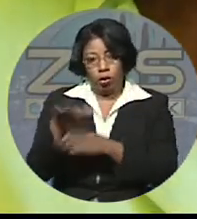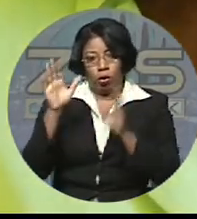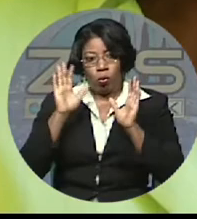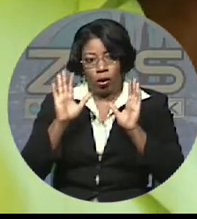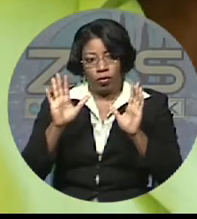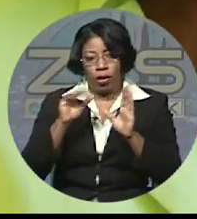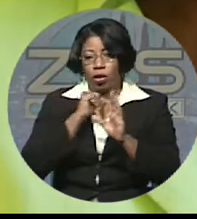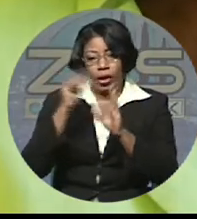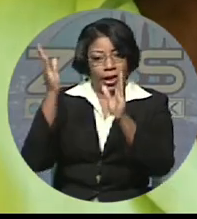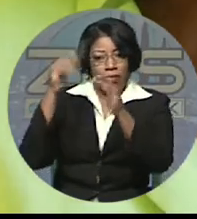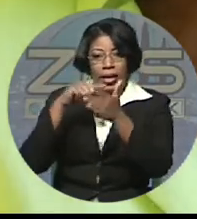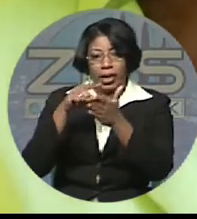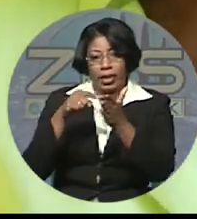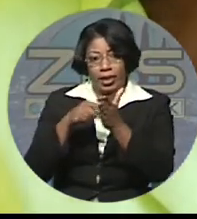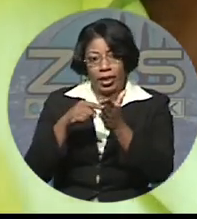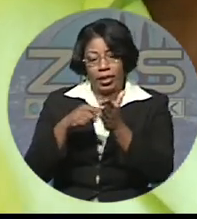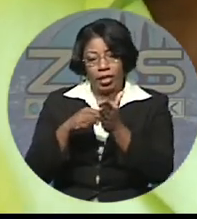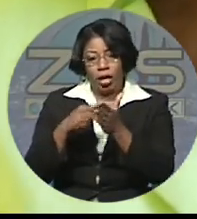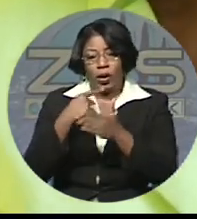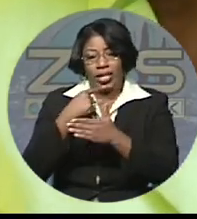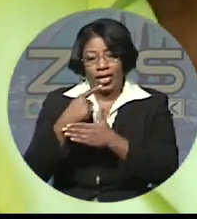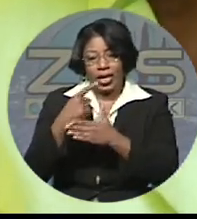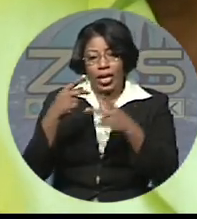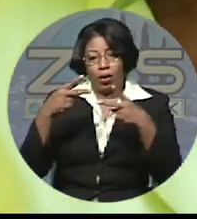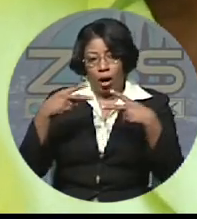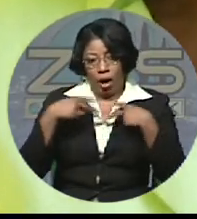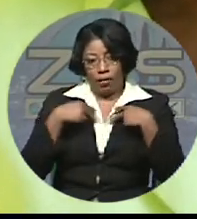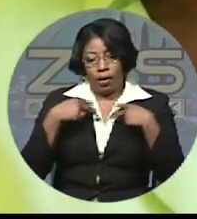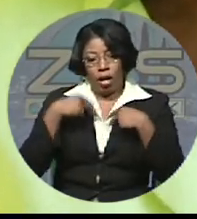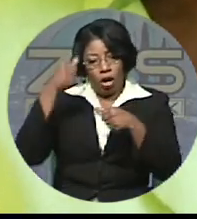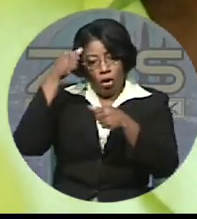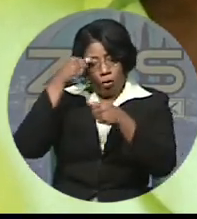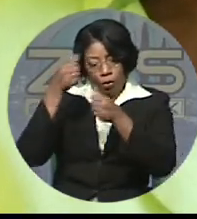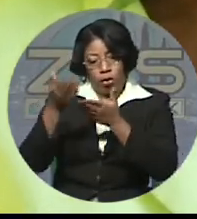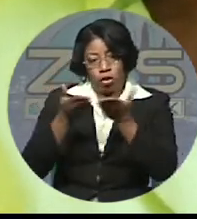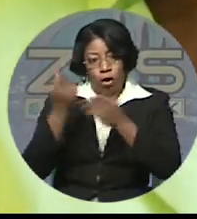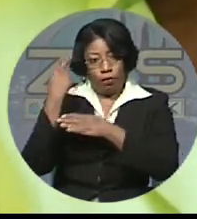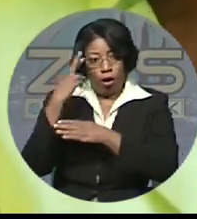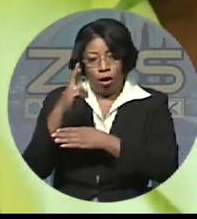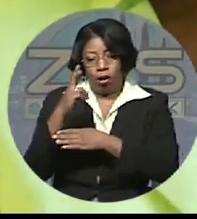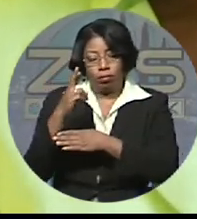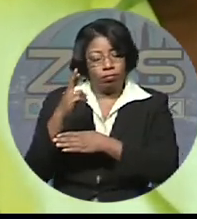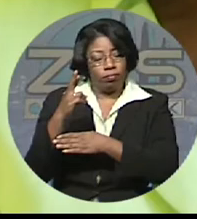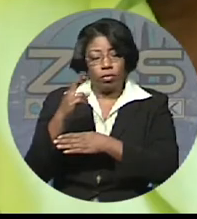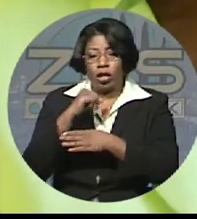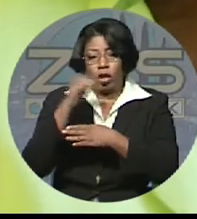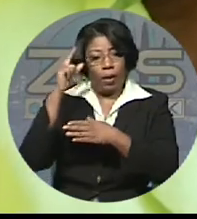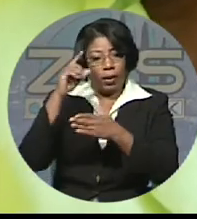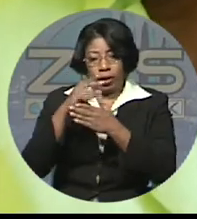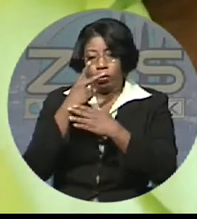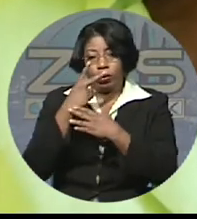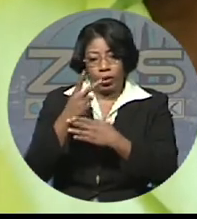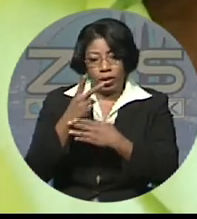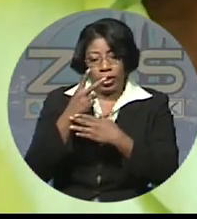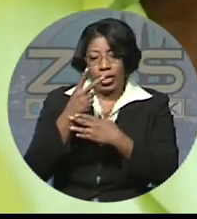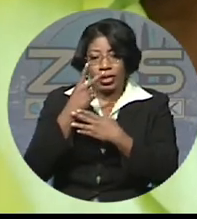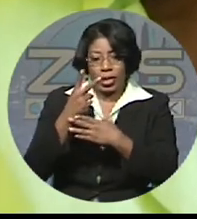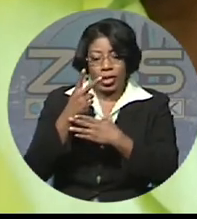We didn't even expect this. You know, when they said they were having a memorial for her, it's awesome. Just sitting here watching the children